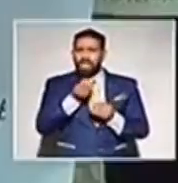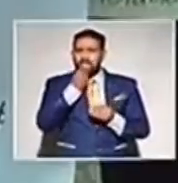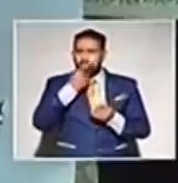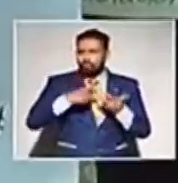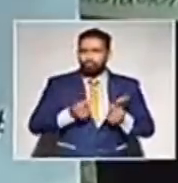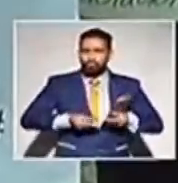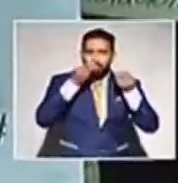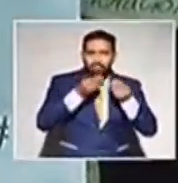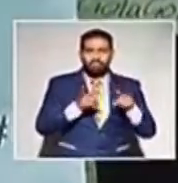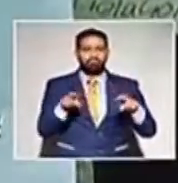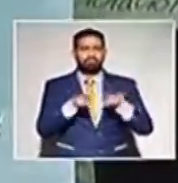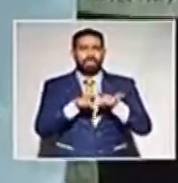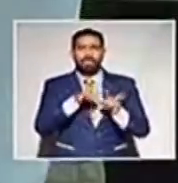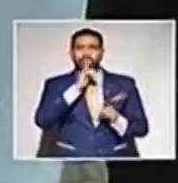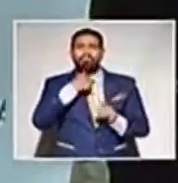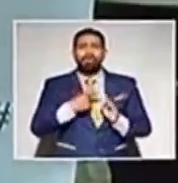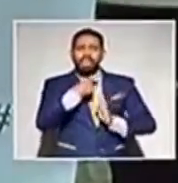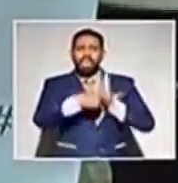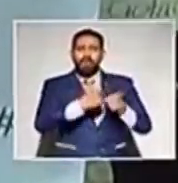administration.